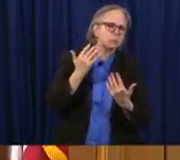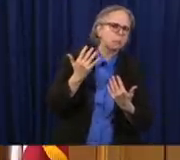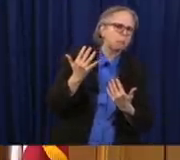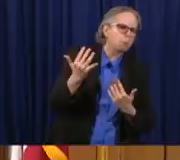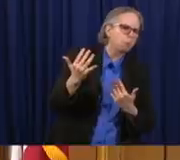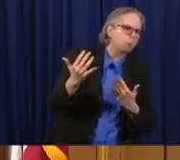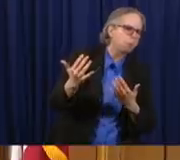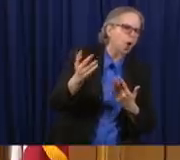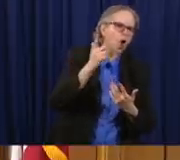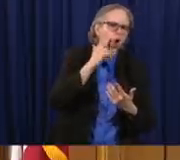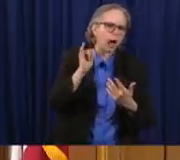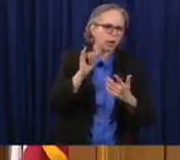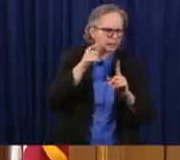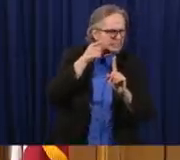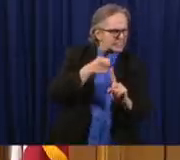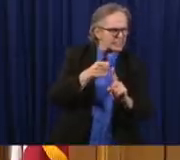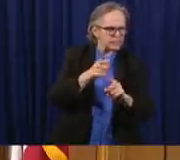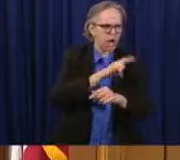Fact number 3.